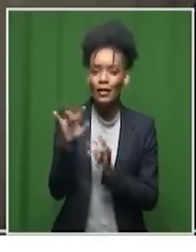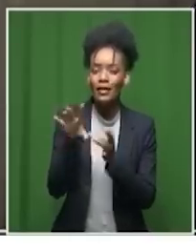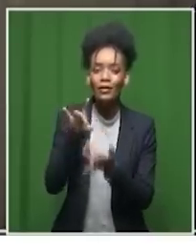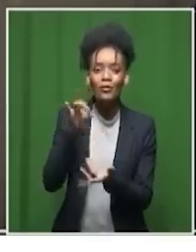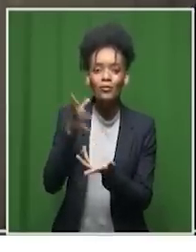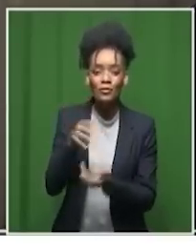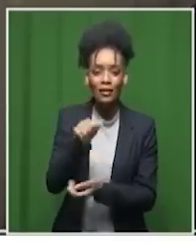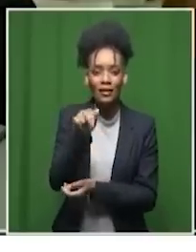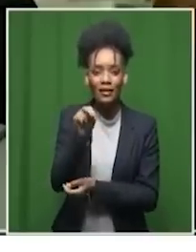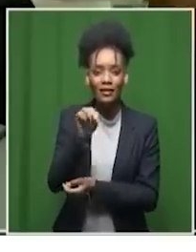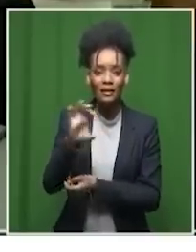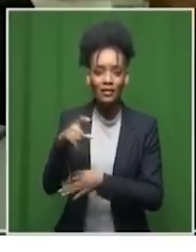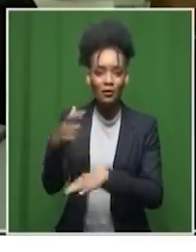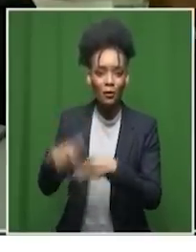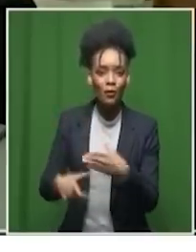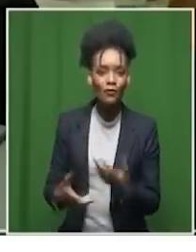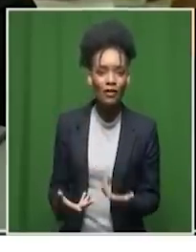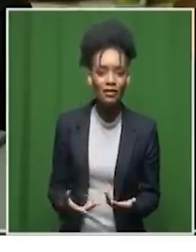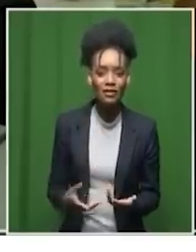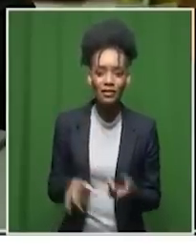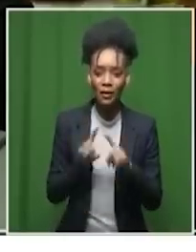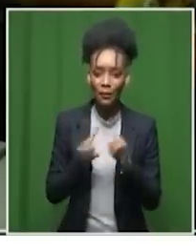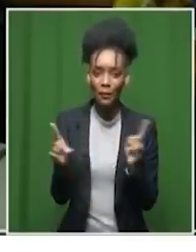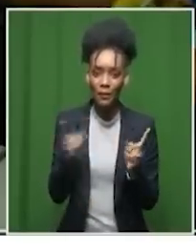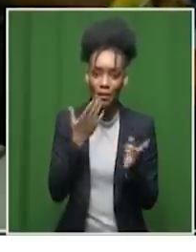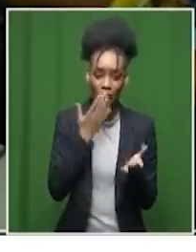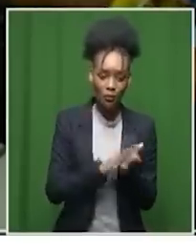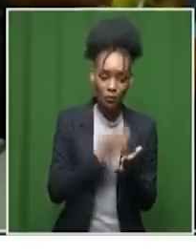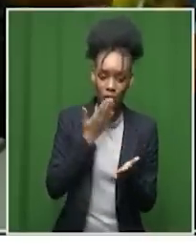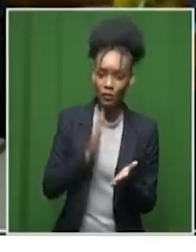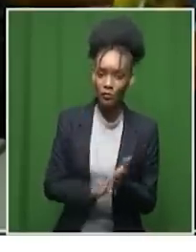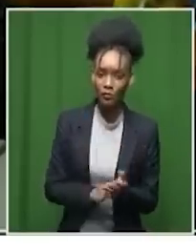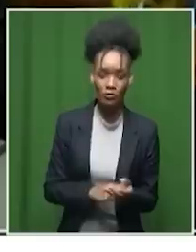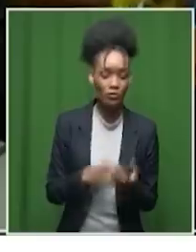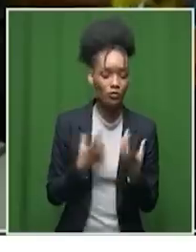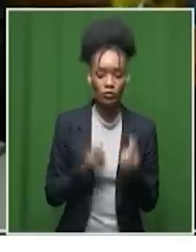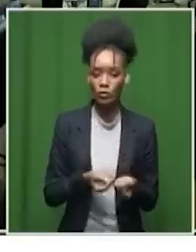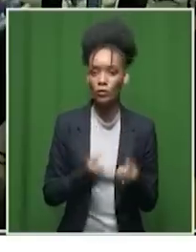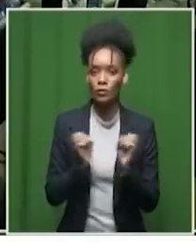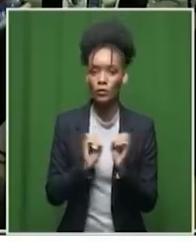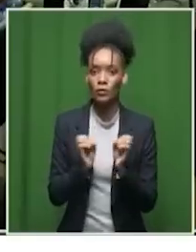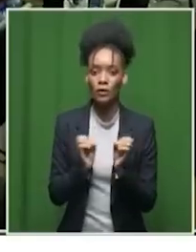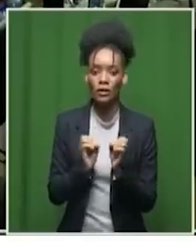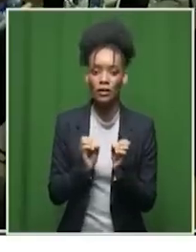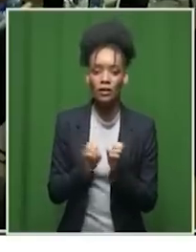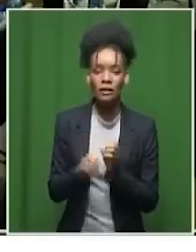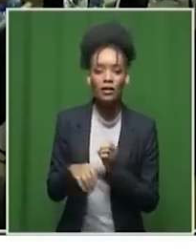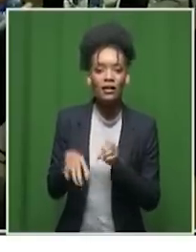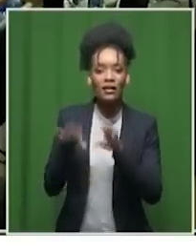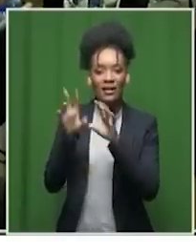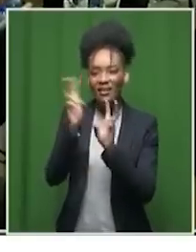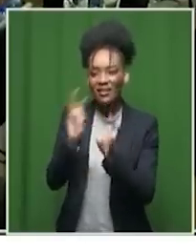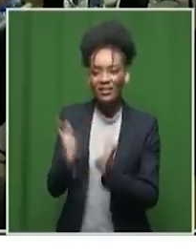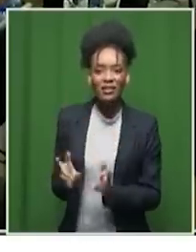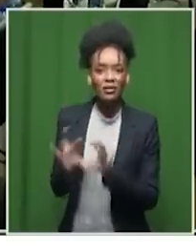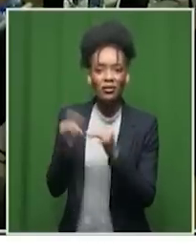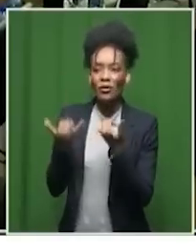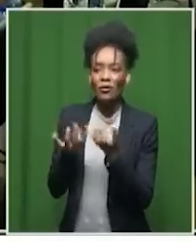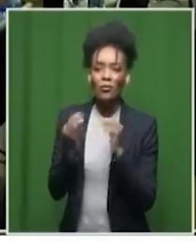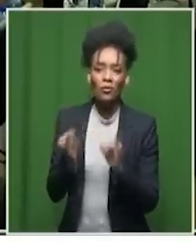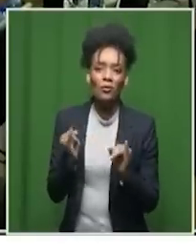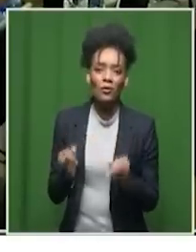time. But he hasn't fulfilled the promises. The ESCOM situation, the power situation has got worse. The